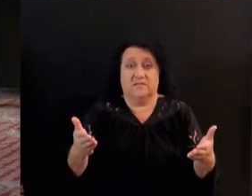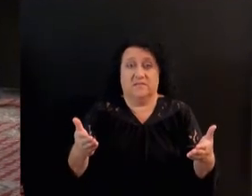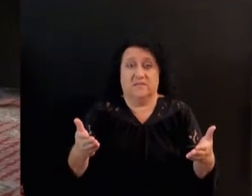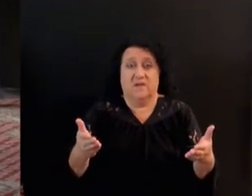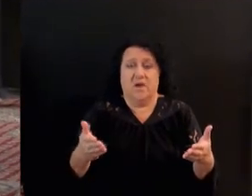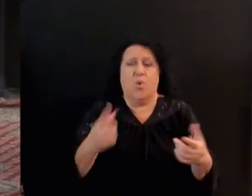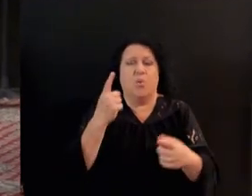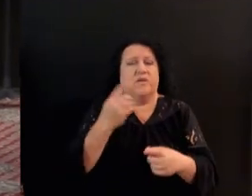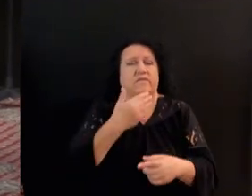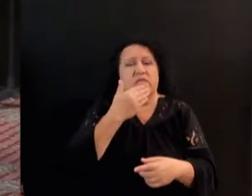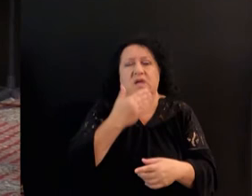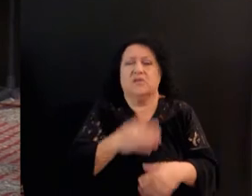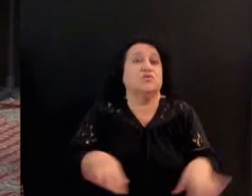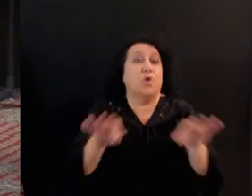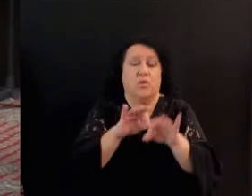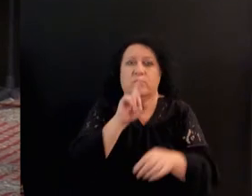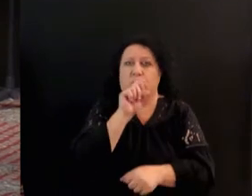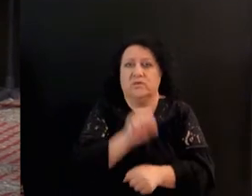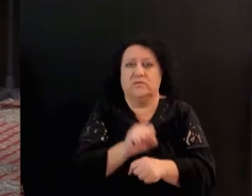gratitude is to practice.